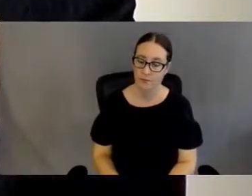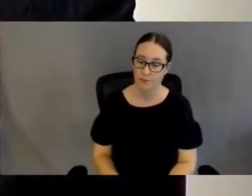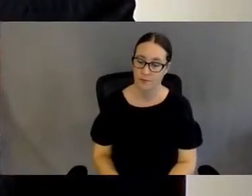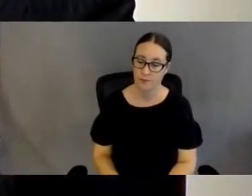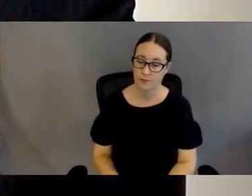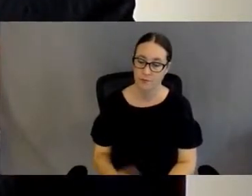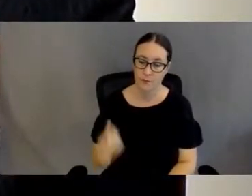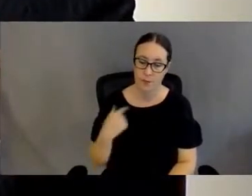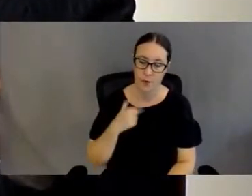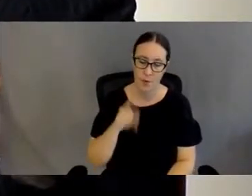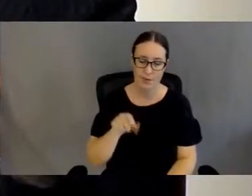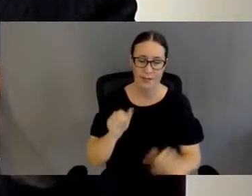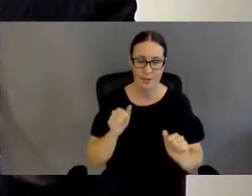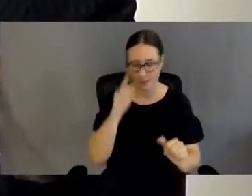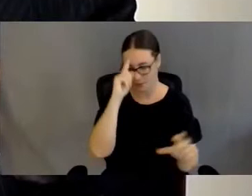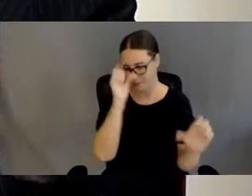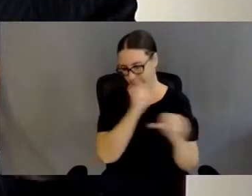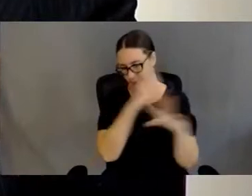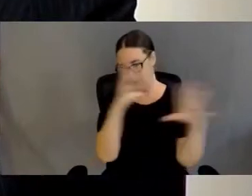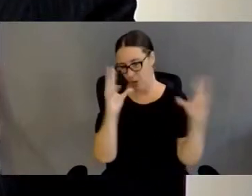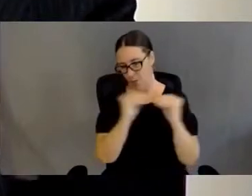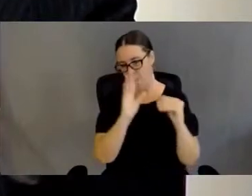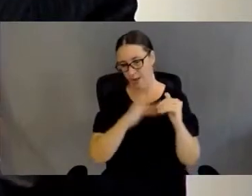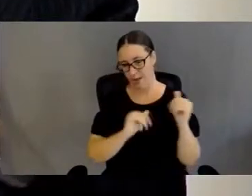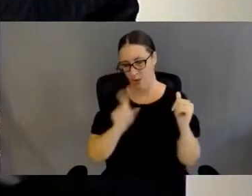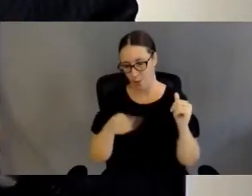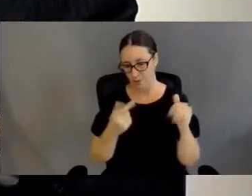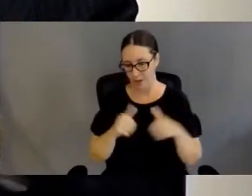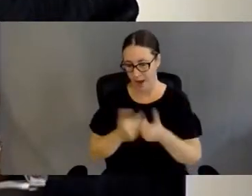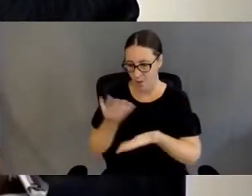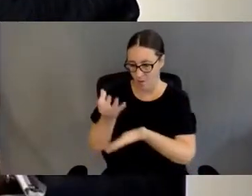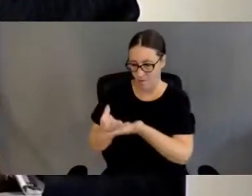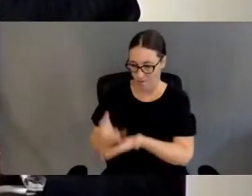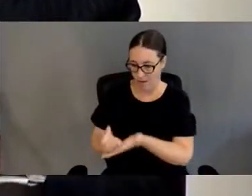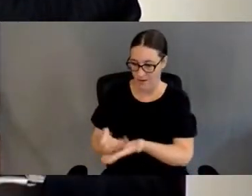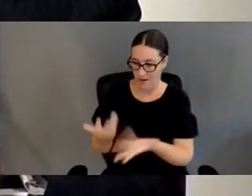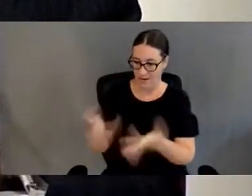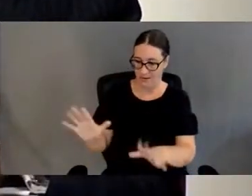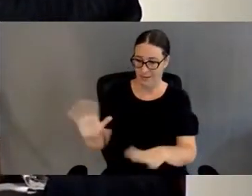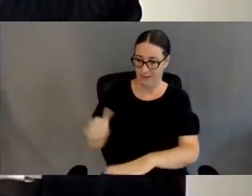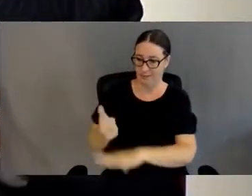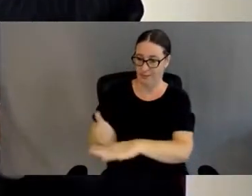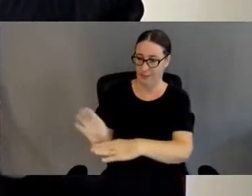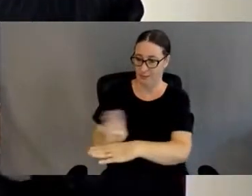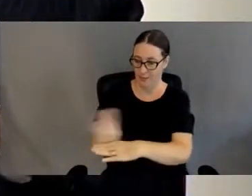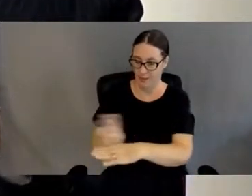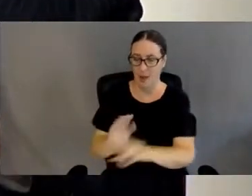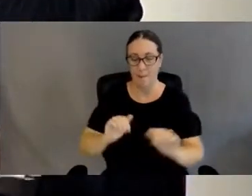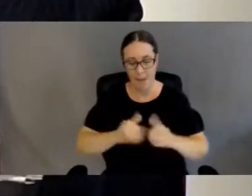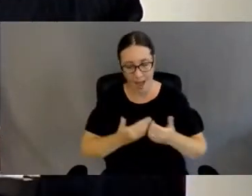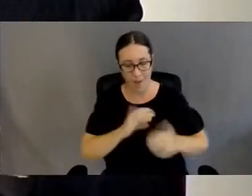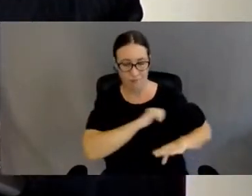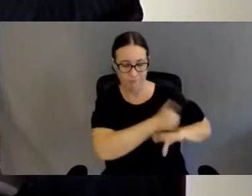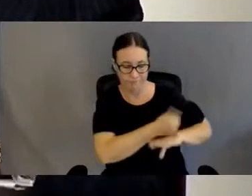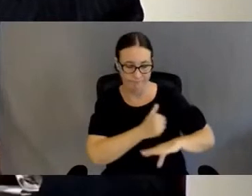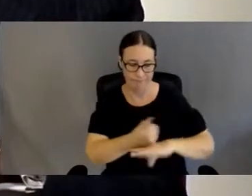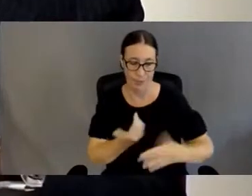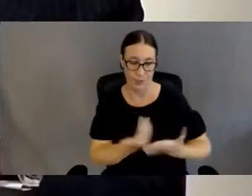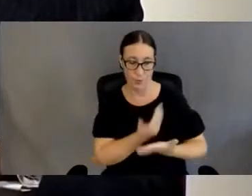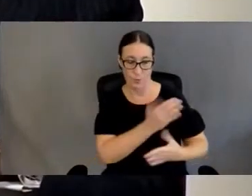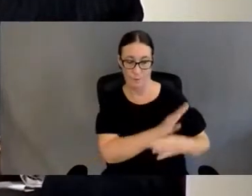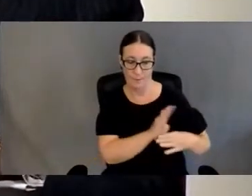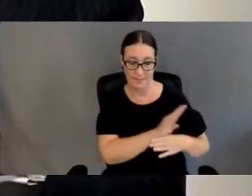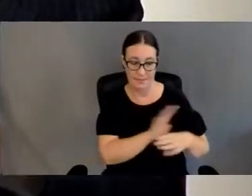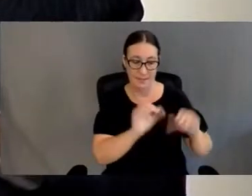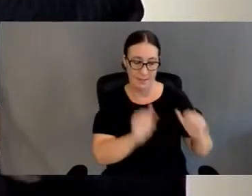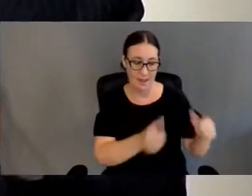how we finance an existing business, but how we create new businesses and scale. And so the programs that we're